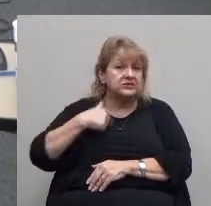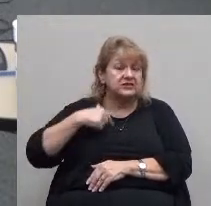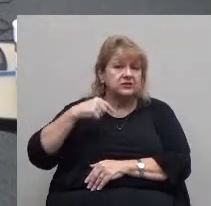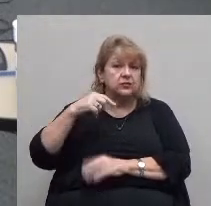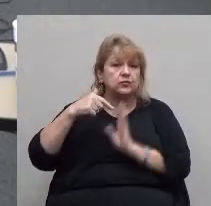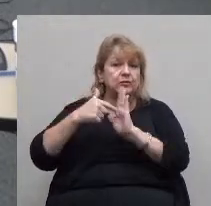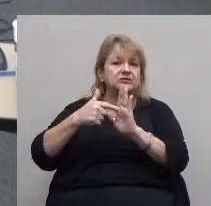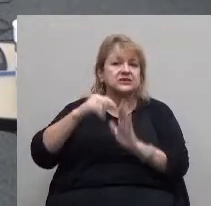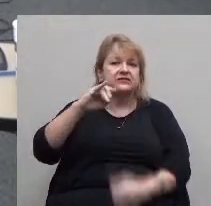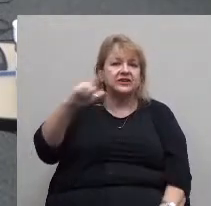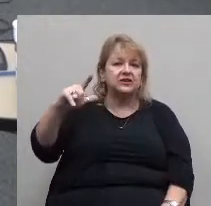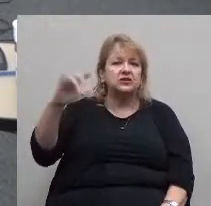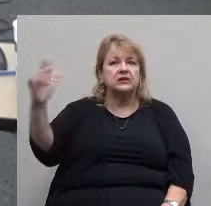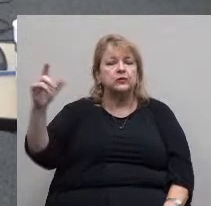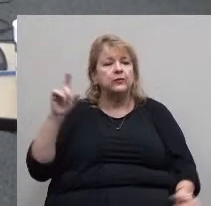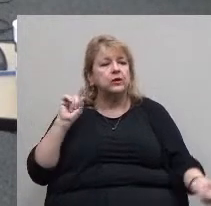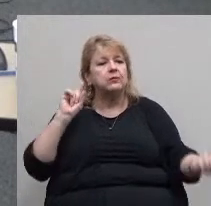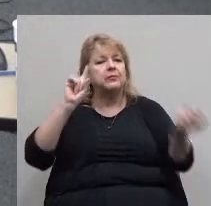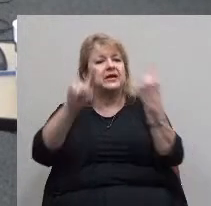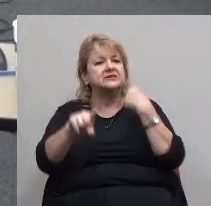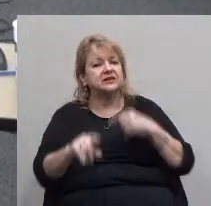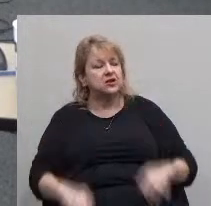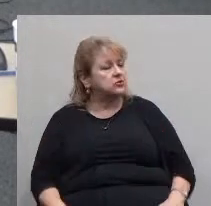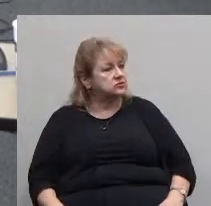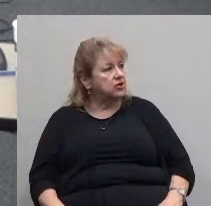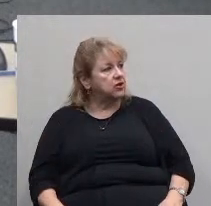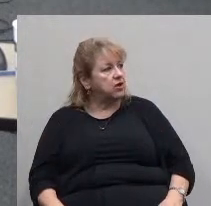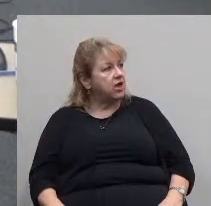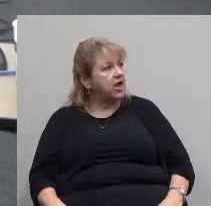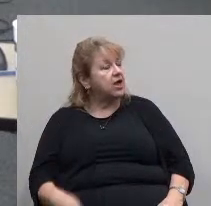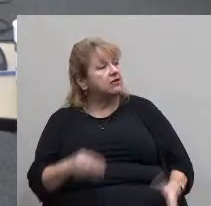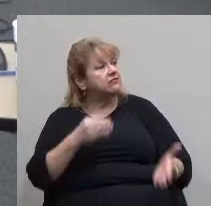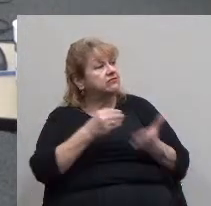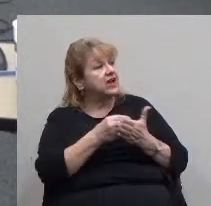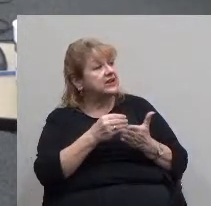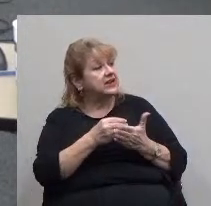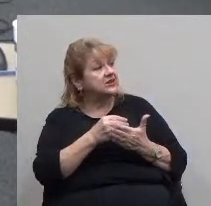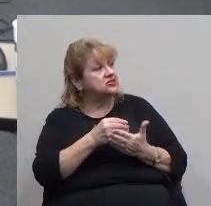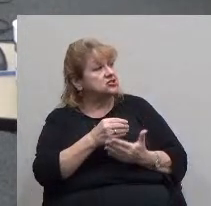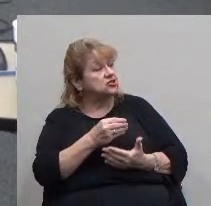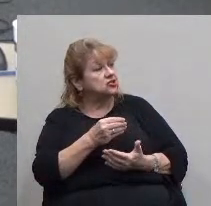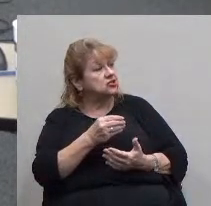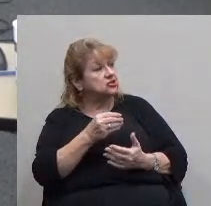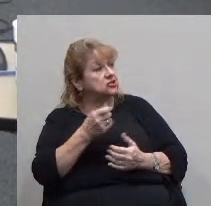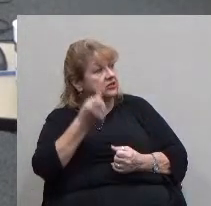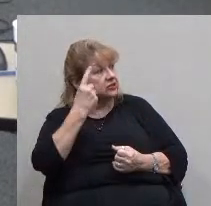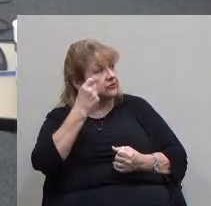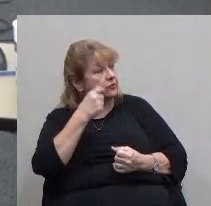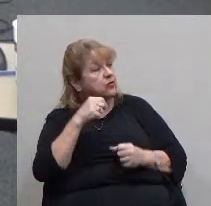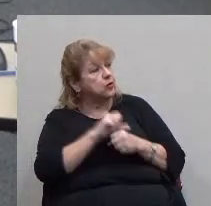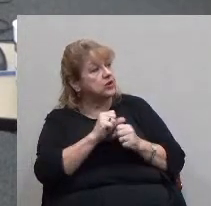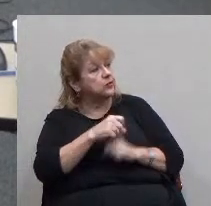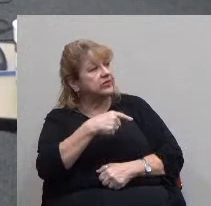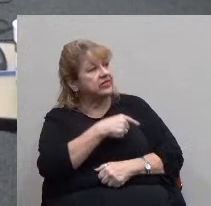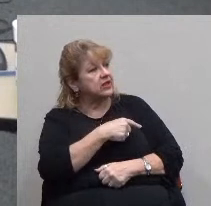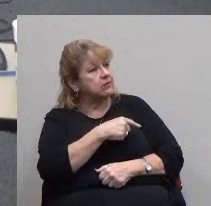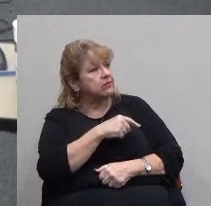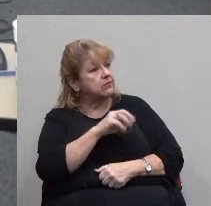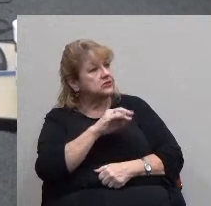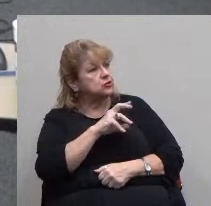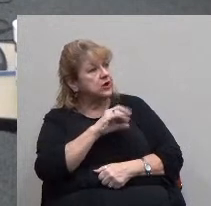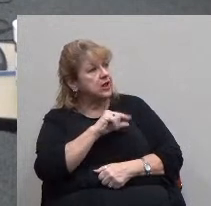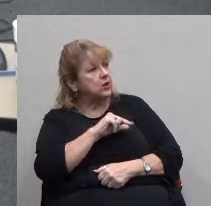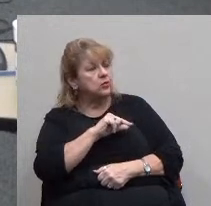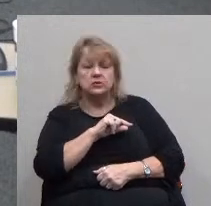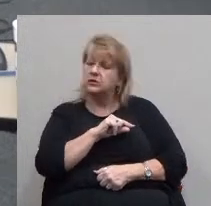from him passing him in the hallway. And I'm like, oh, financial literacy, we're really excited about that. We've been working with Representative Muscarello. So then. I think